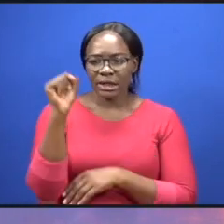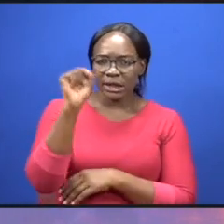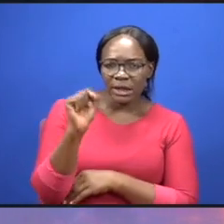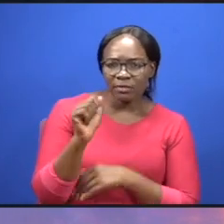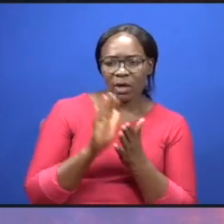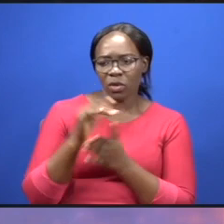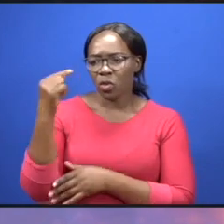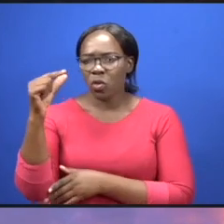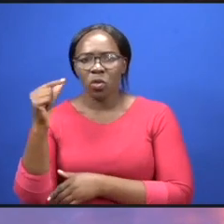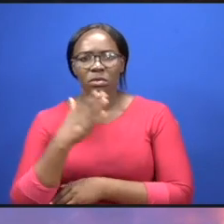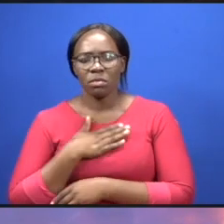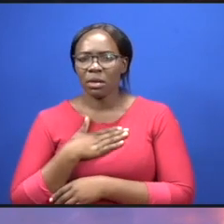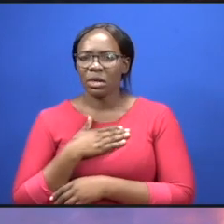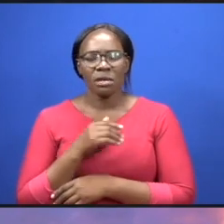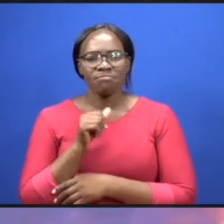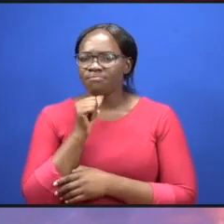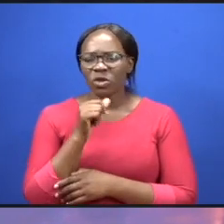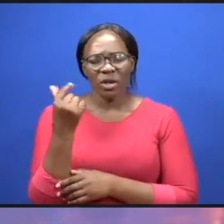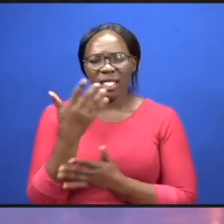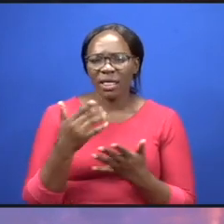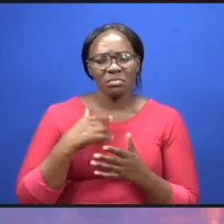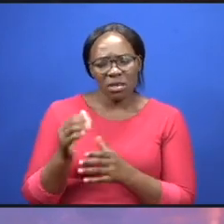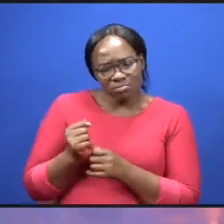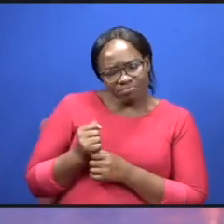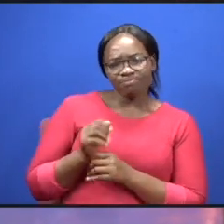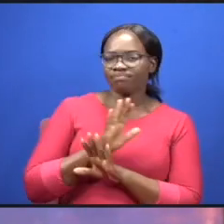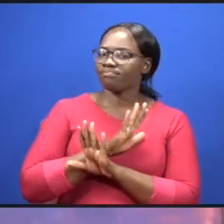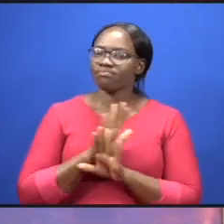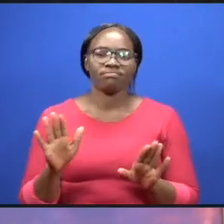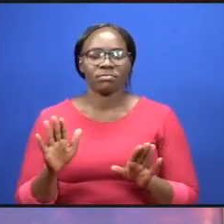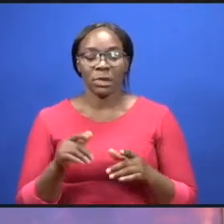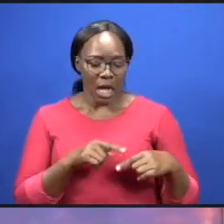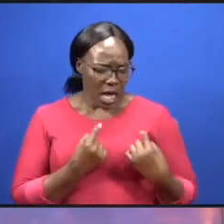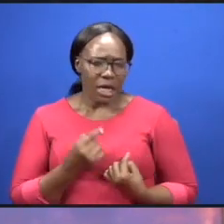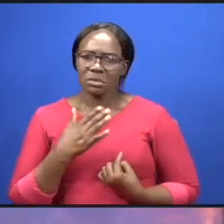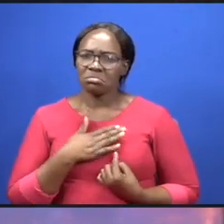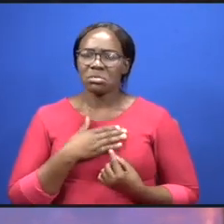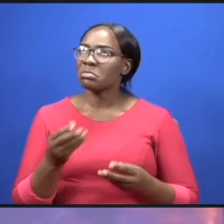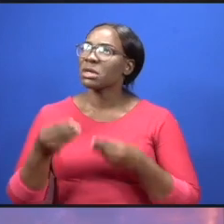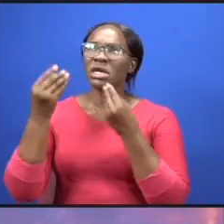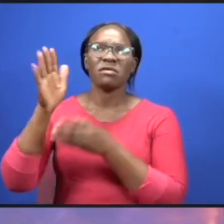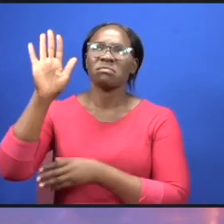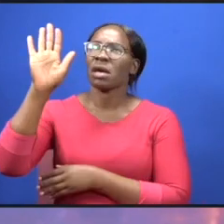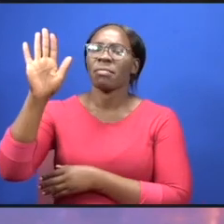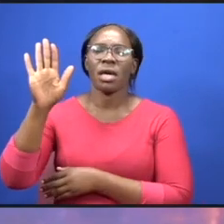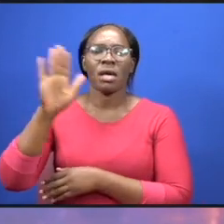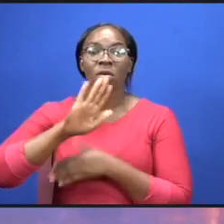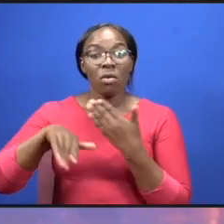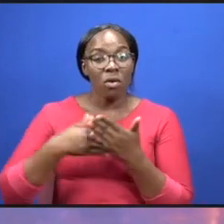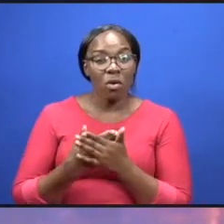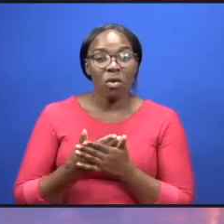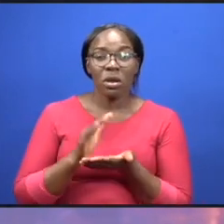silver and my gold. Not a mite would I withhold. Take my heart. It is thine own. It shall